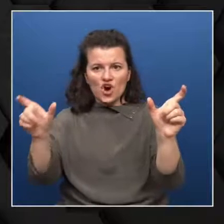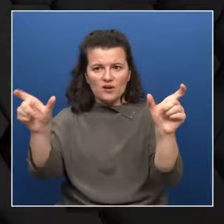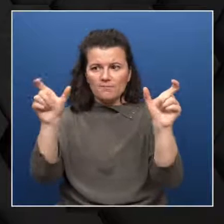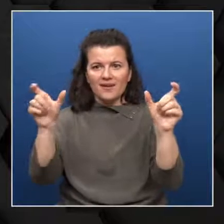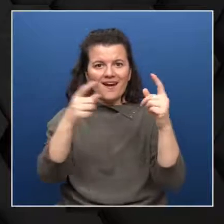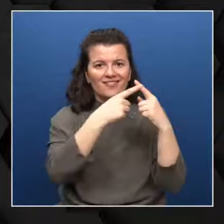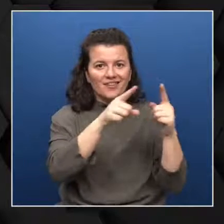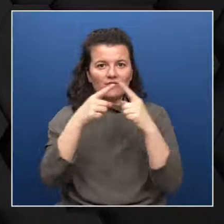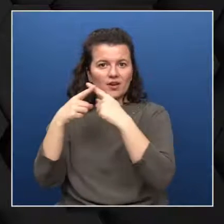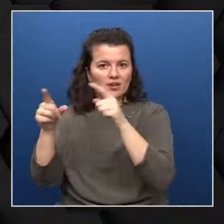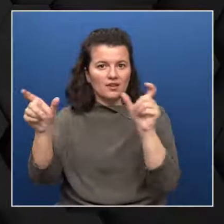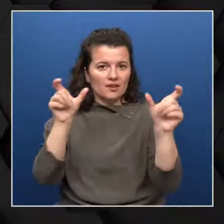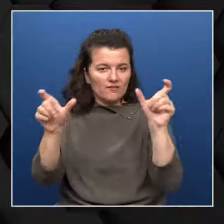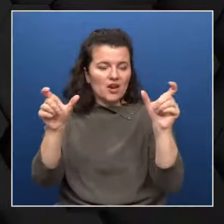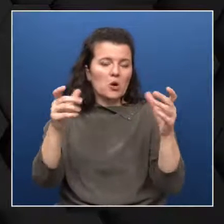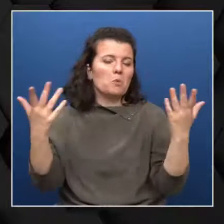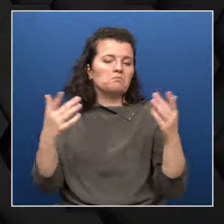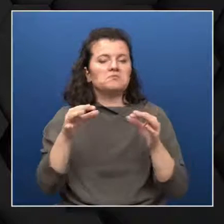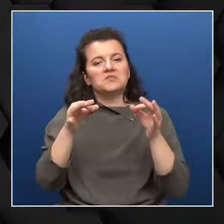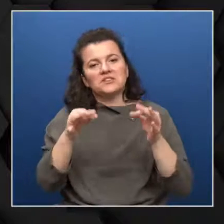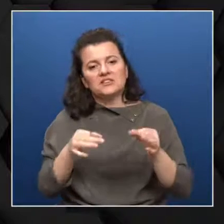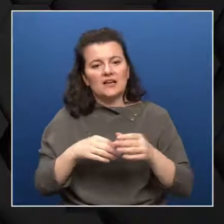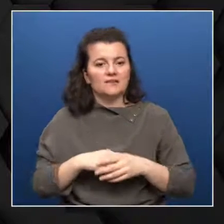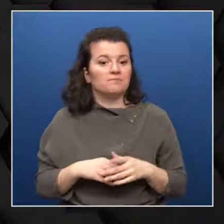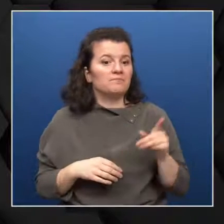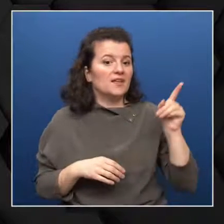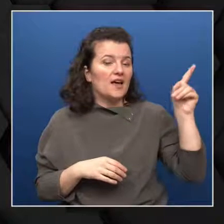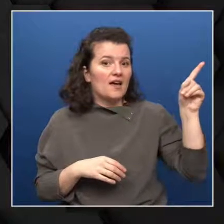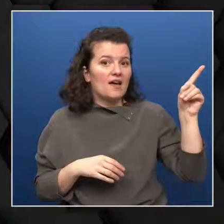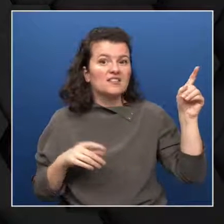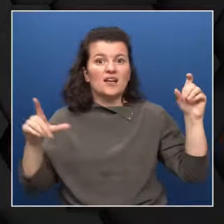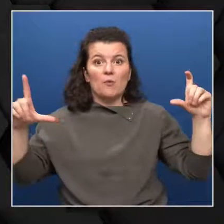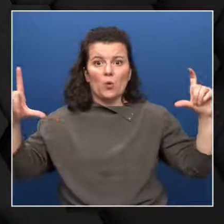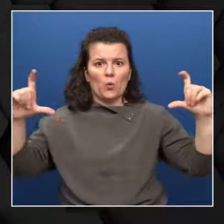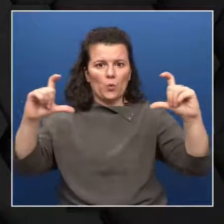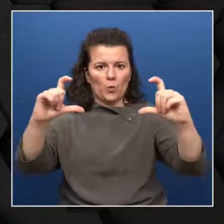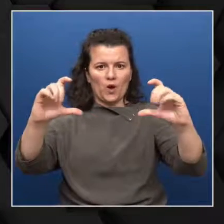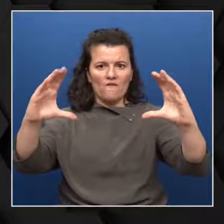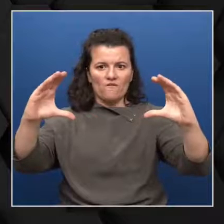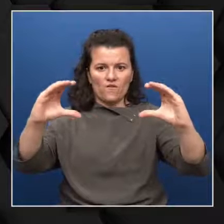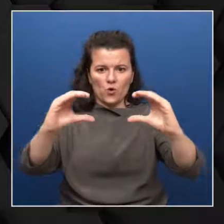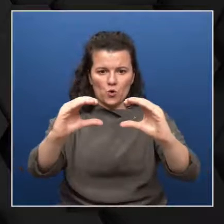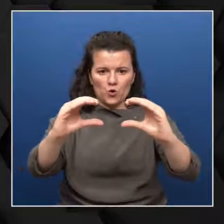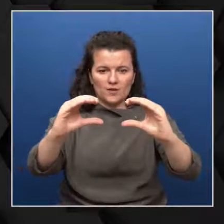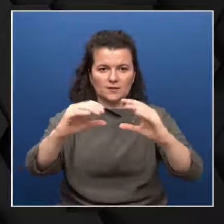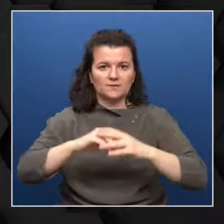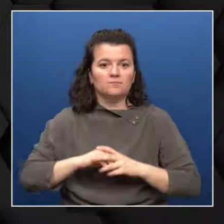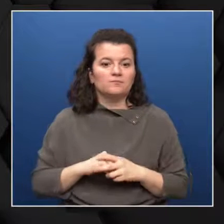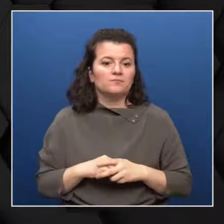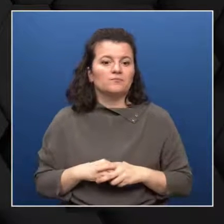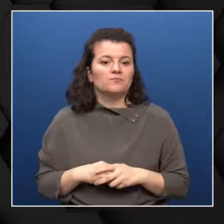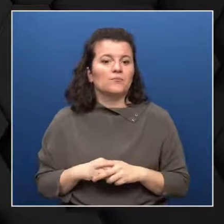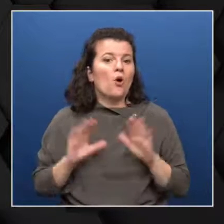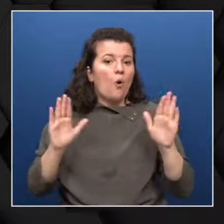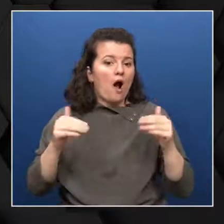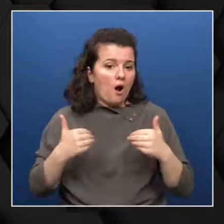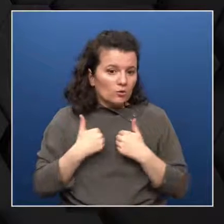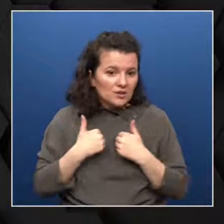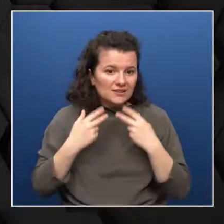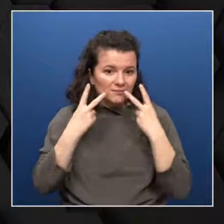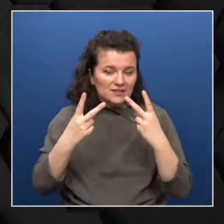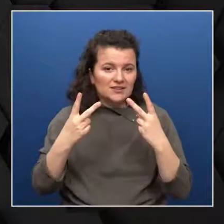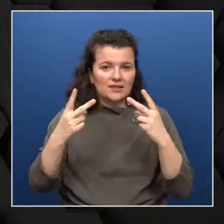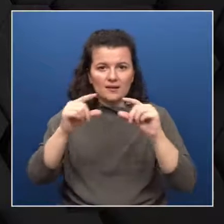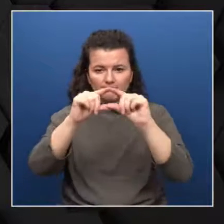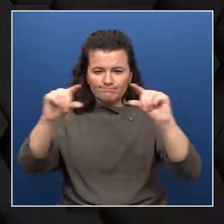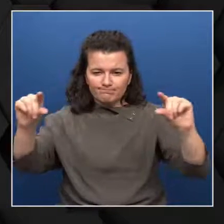more importantly, you can actually go line focus for ADHD, autism. You can do picture dictionary, and you can change the language. So I'm going